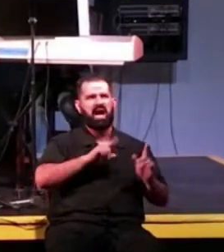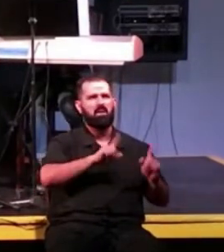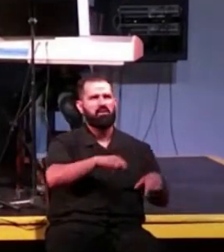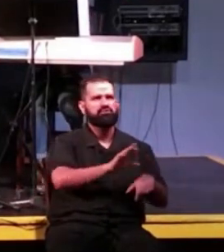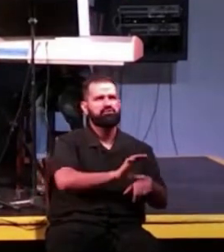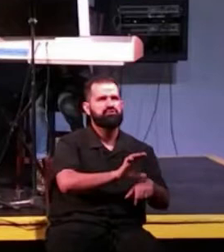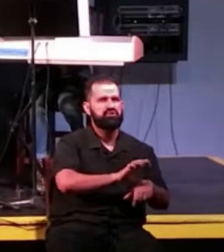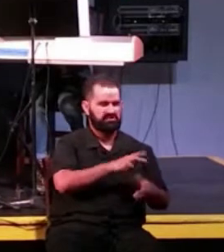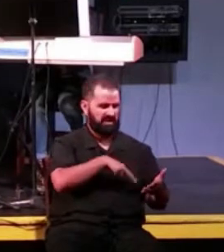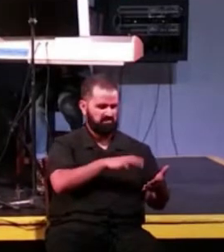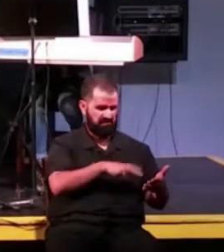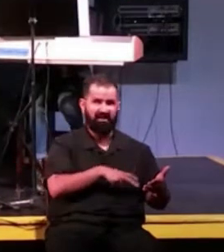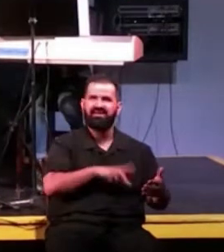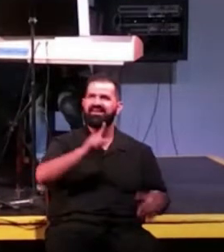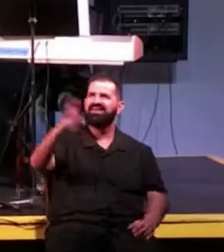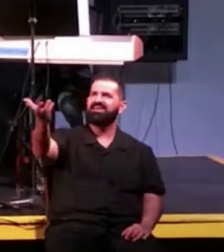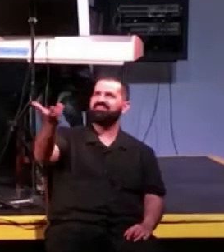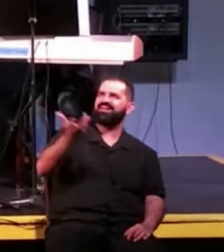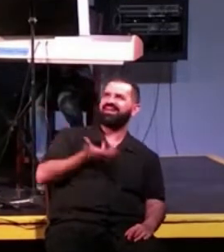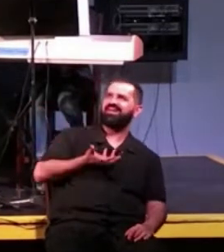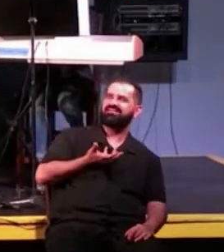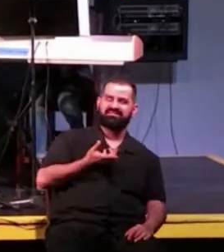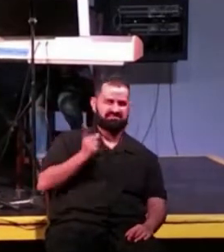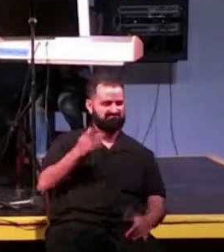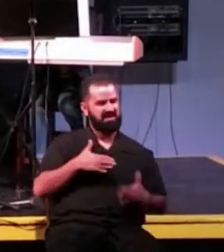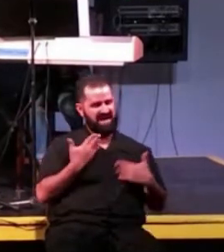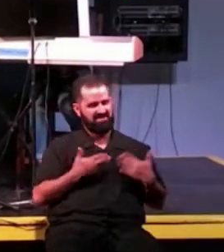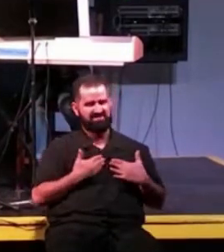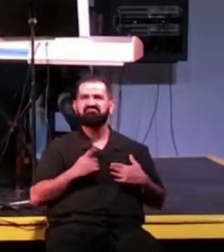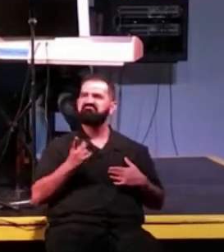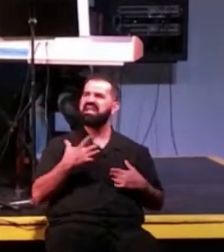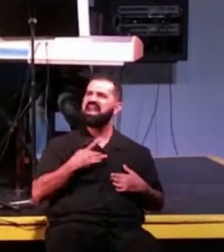prayed, and that's why the Lord did this, and I'm so happy because God is happy.